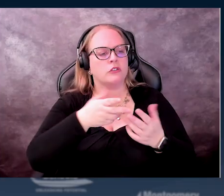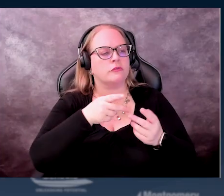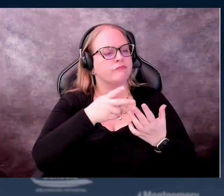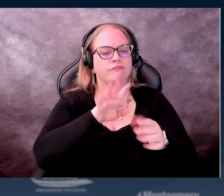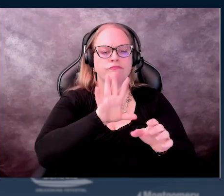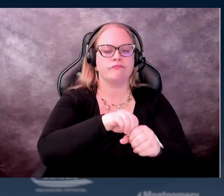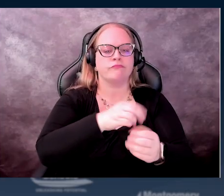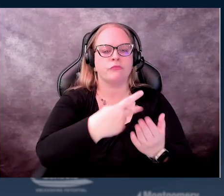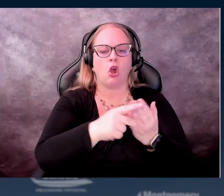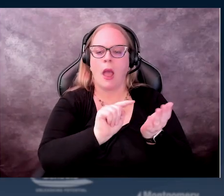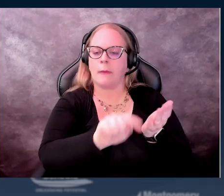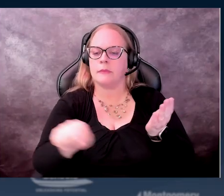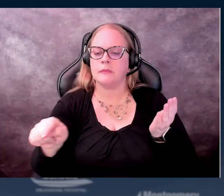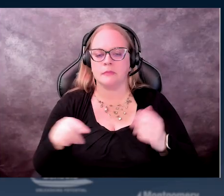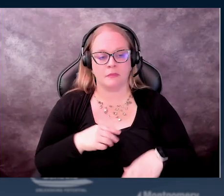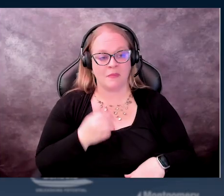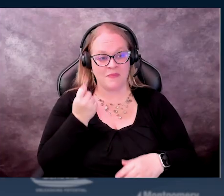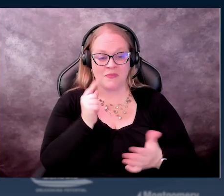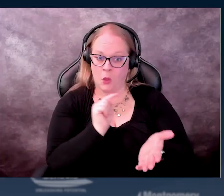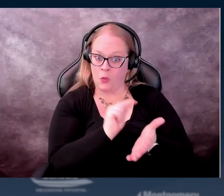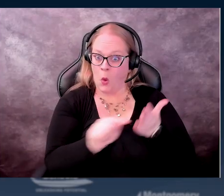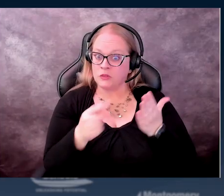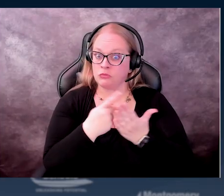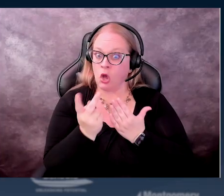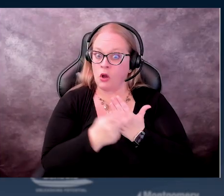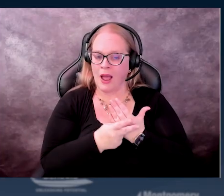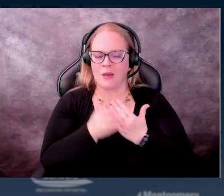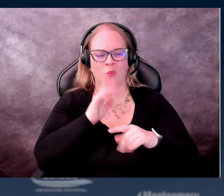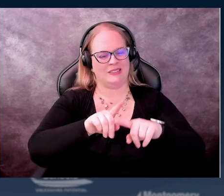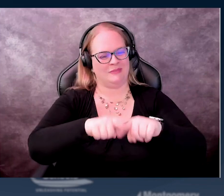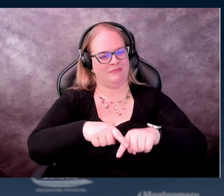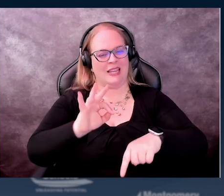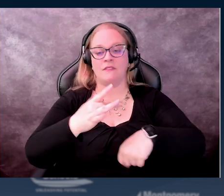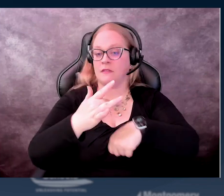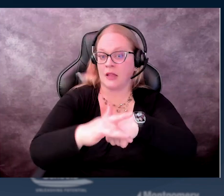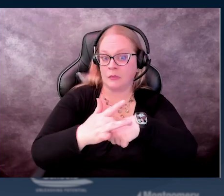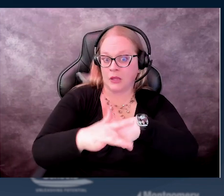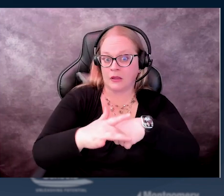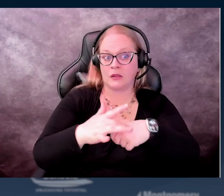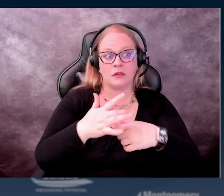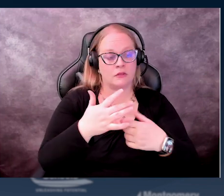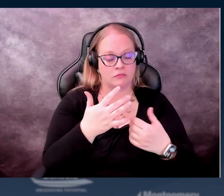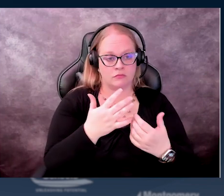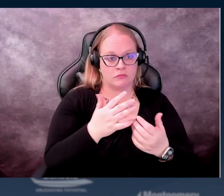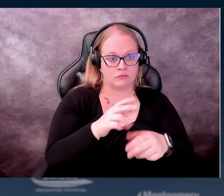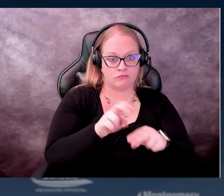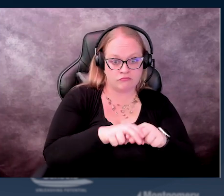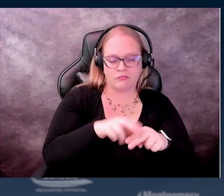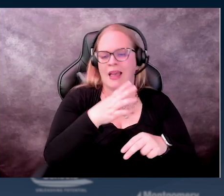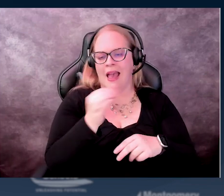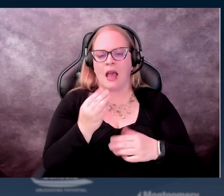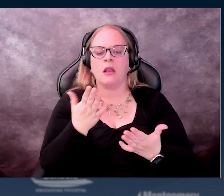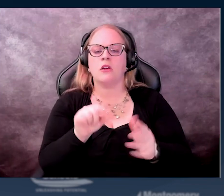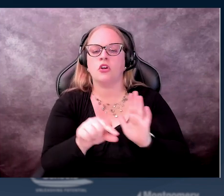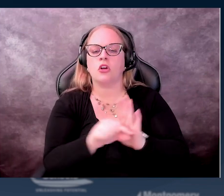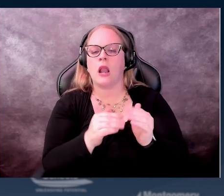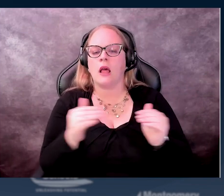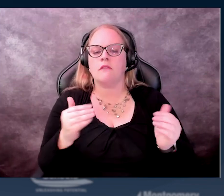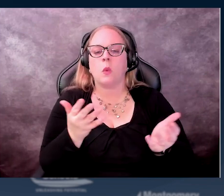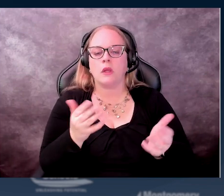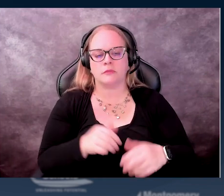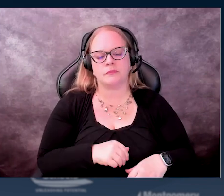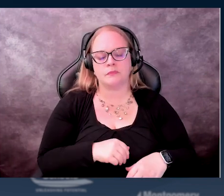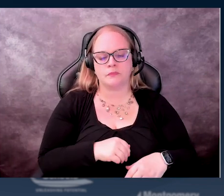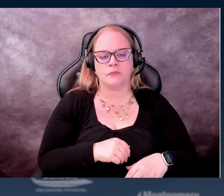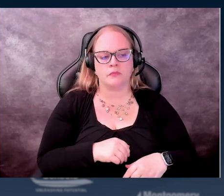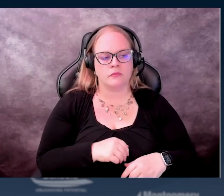are based on space available and the grade level the student is in. Another capital reason that we would love to continue this is